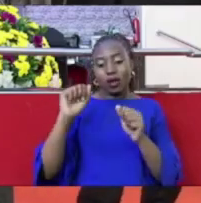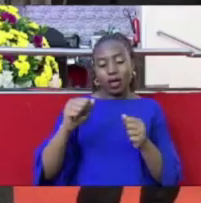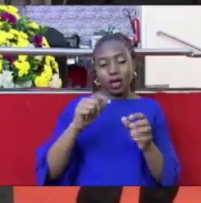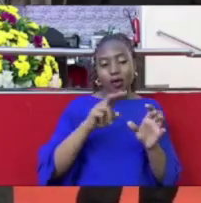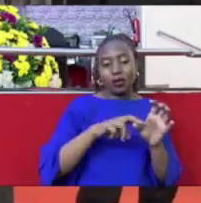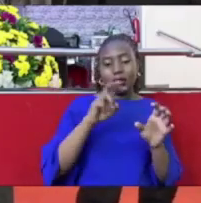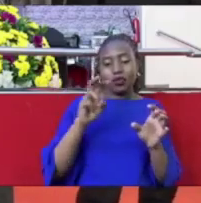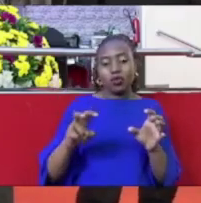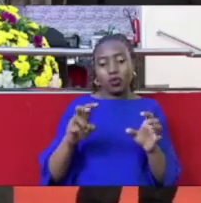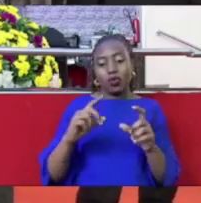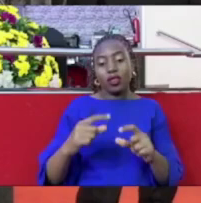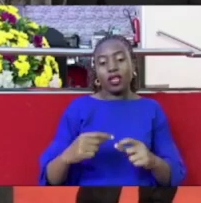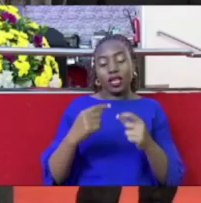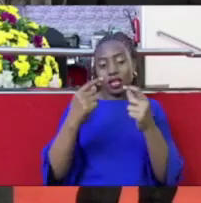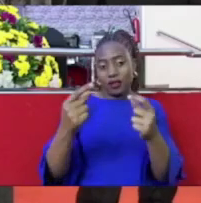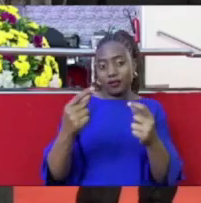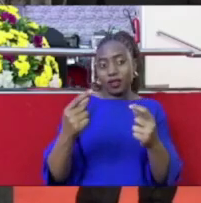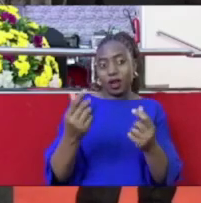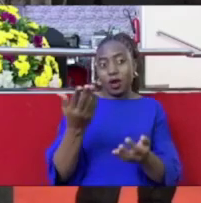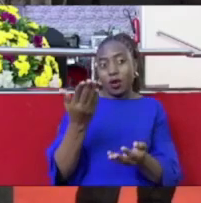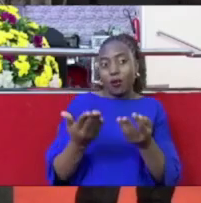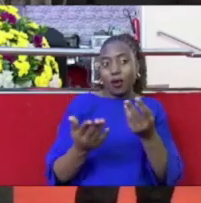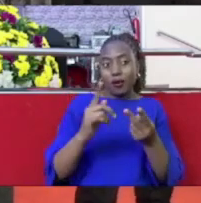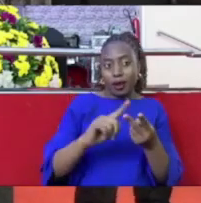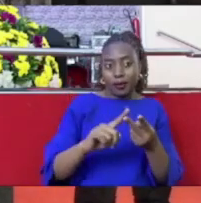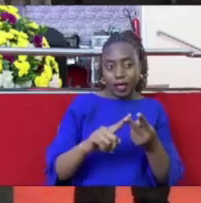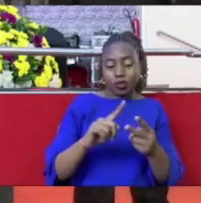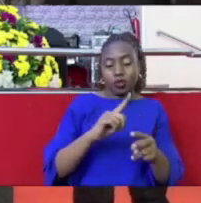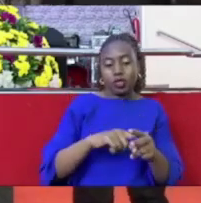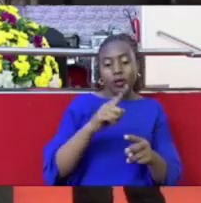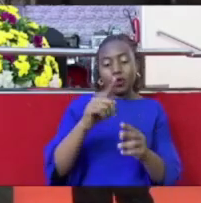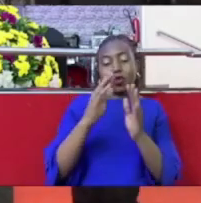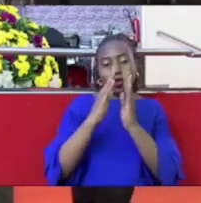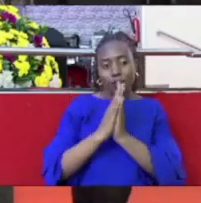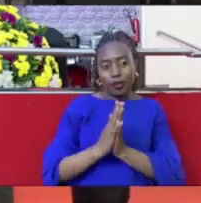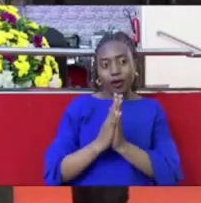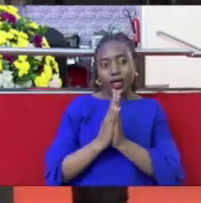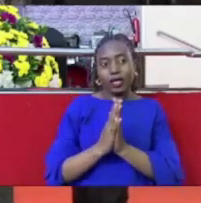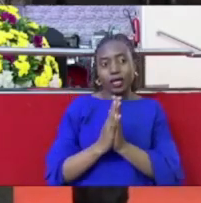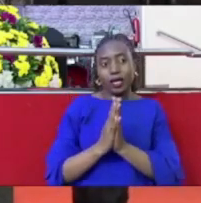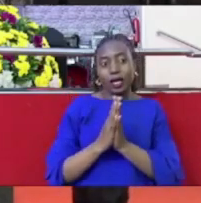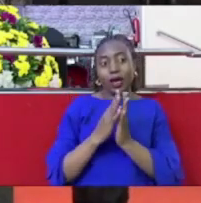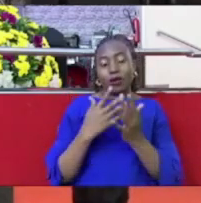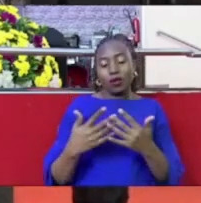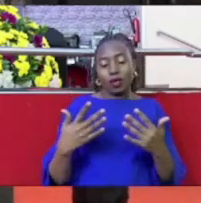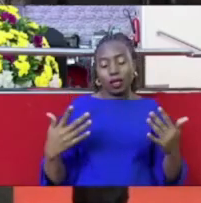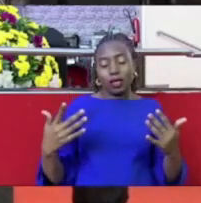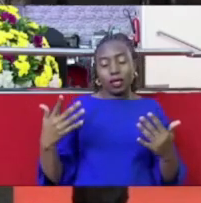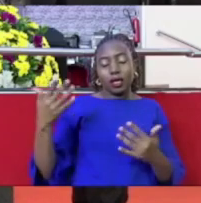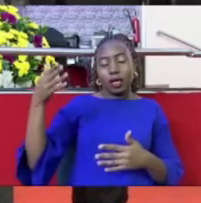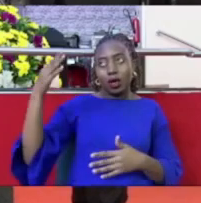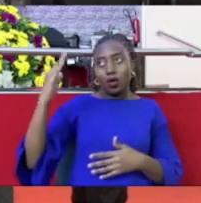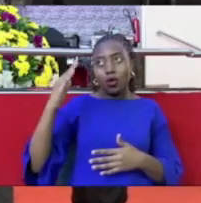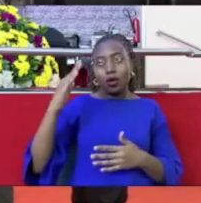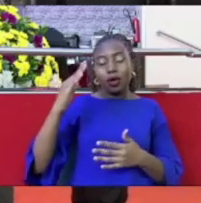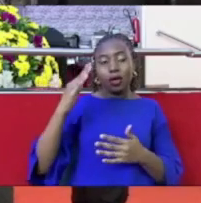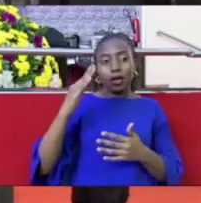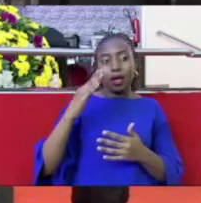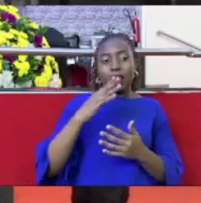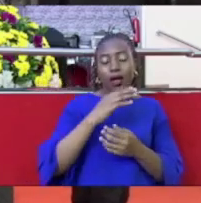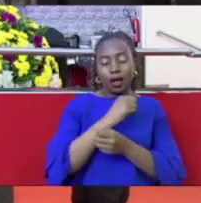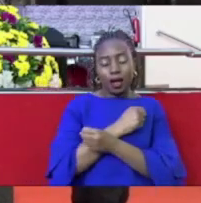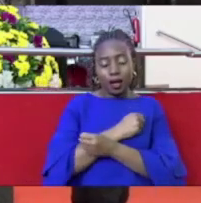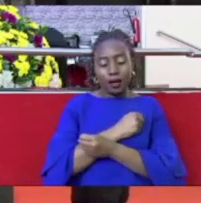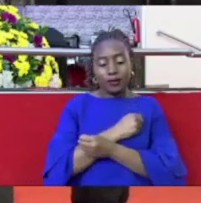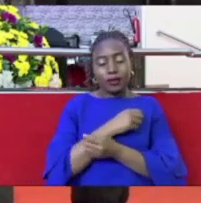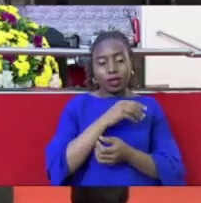hivyo. Or when you are praying for them, ama wakati unaviombea, God treasures your soul to go to heaven. Mungu anadhamini nafsi yako kwenda mbinguni. Than